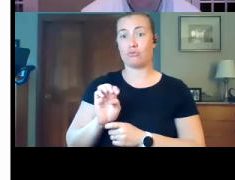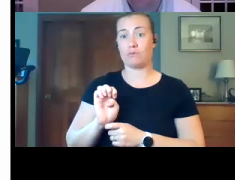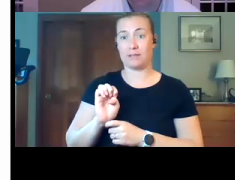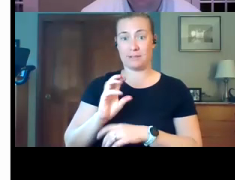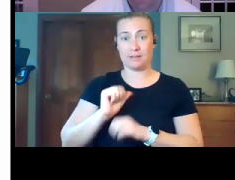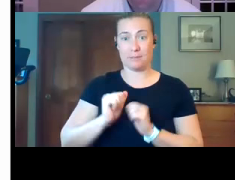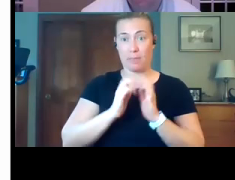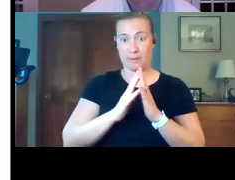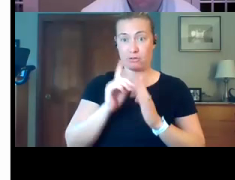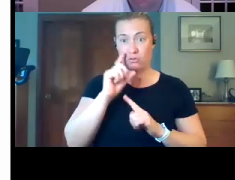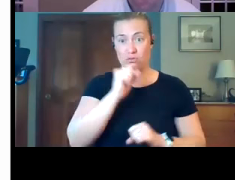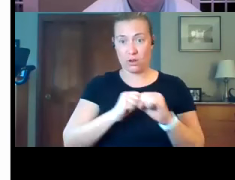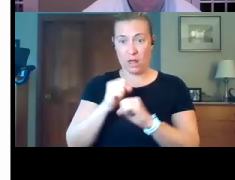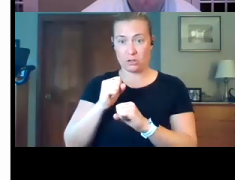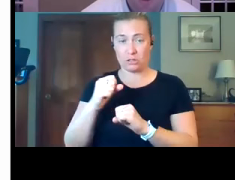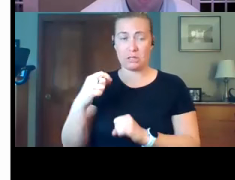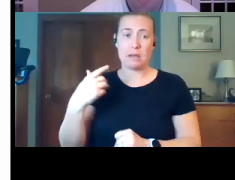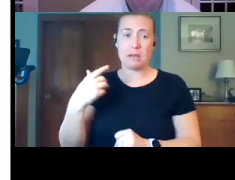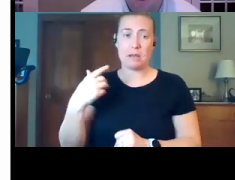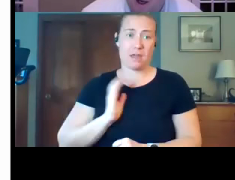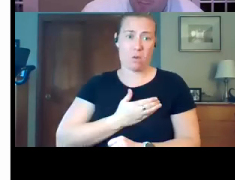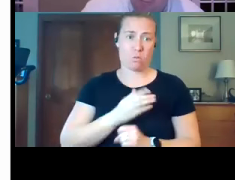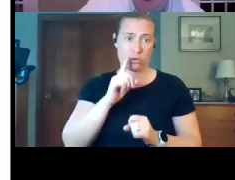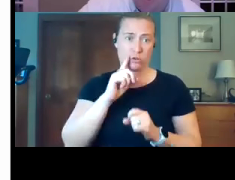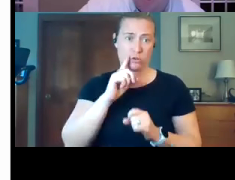the discrete strategies that we choose in any given